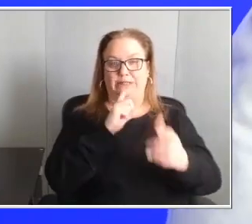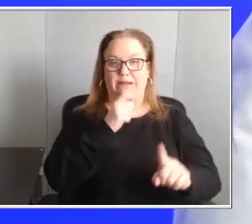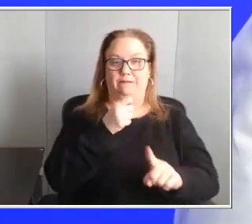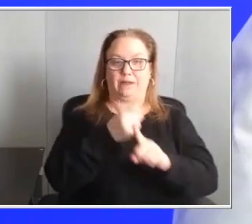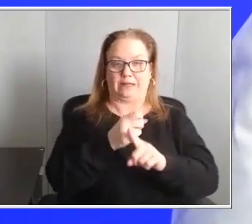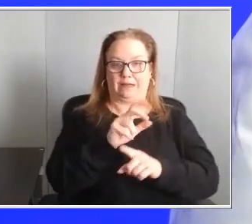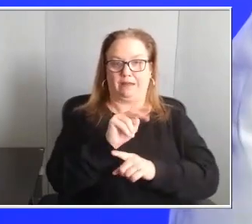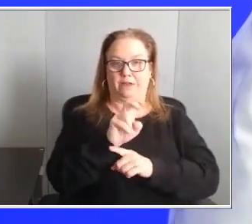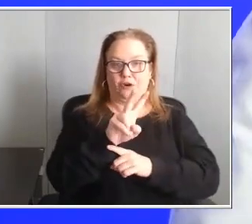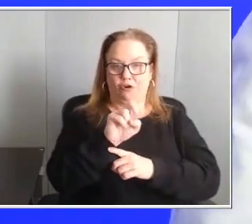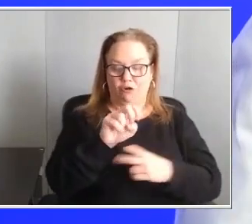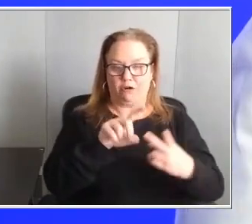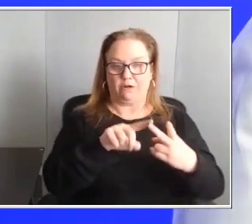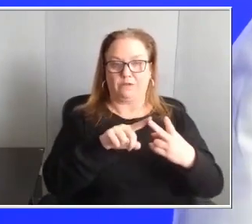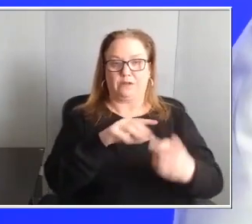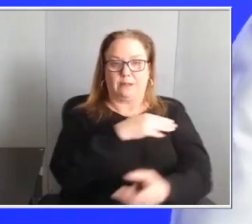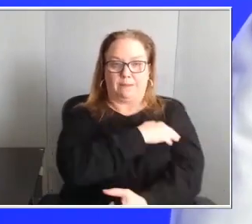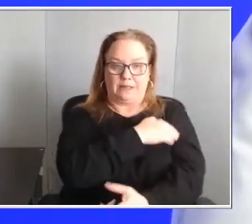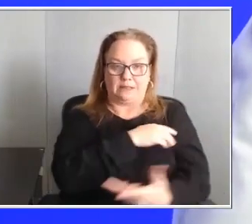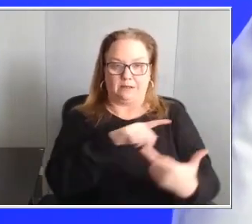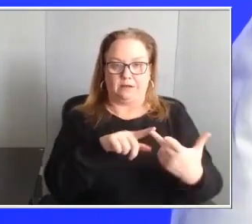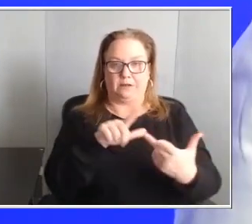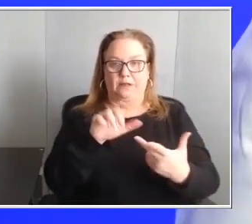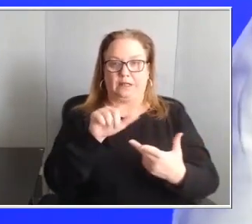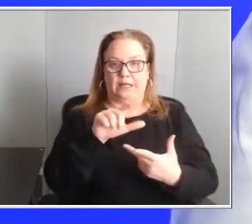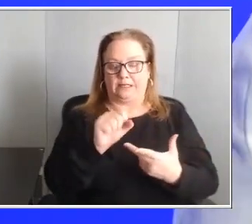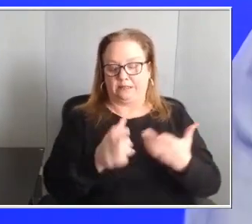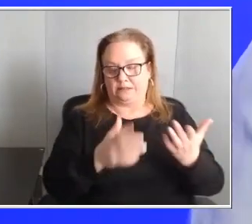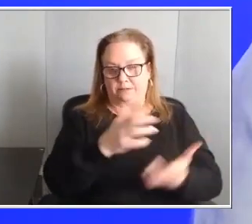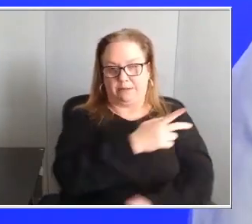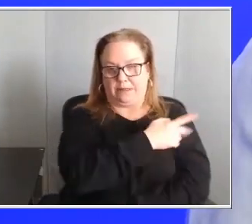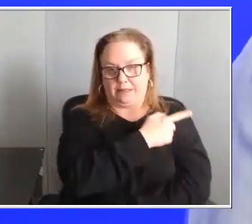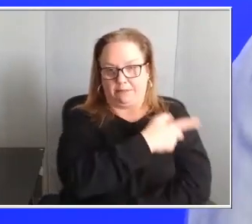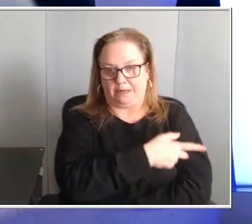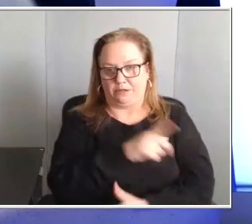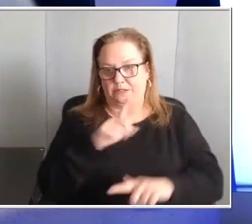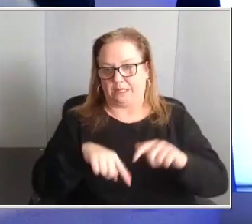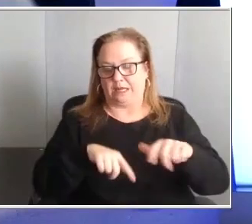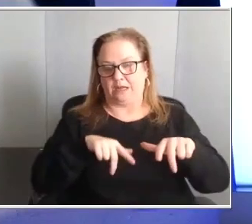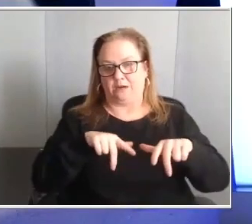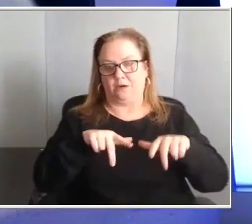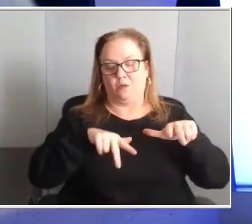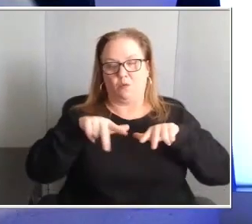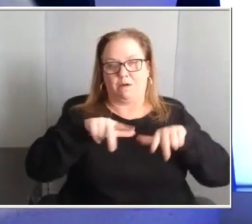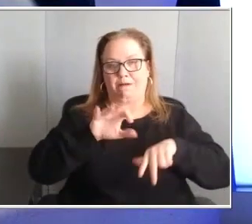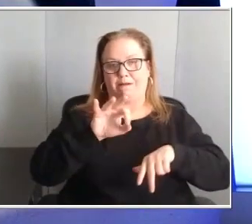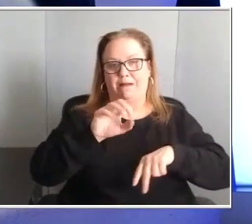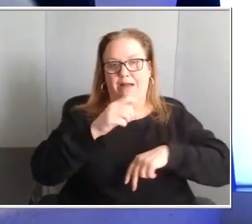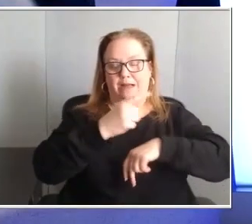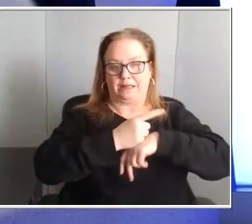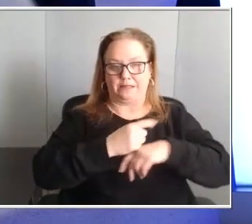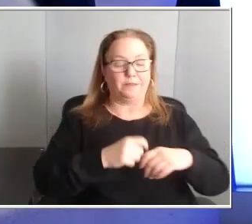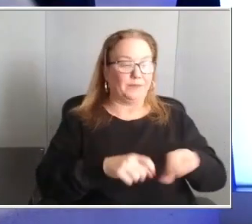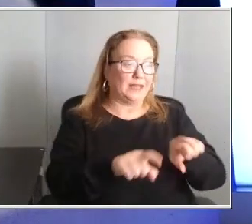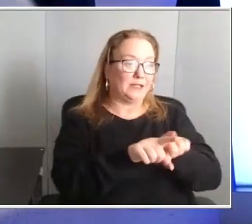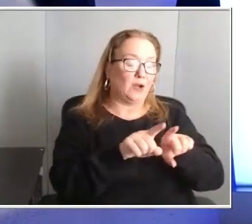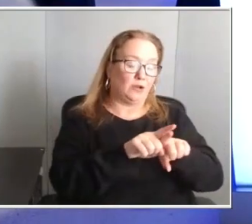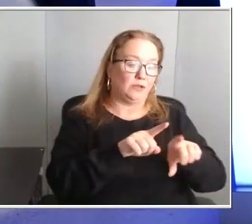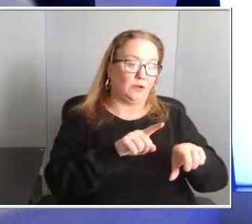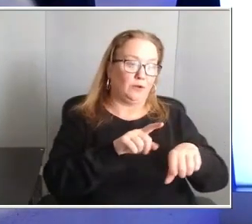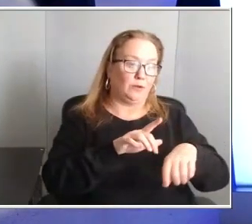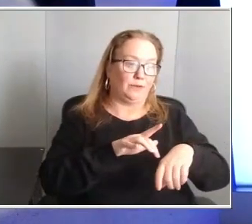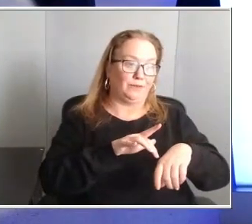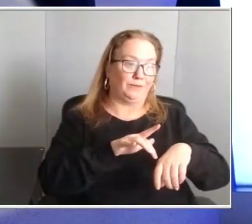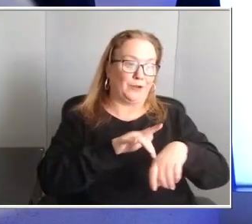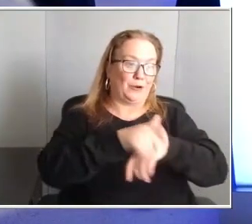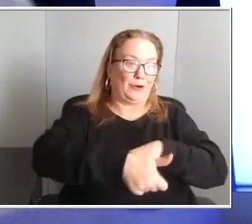muscles to the legs, then those patients may not be able to walk at 90 days. So is it also a little time dependent, that the sooner you get there, the better off you